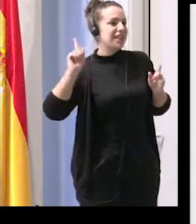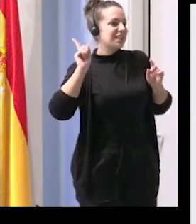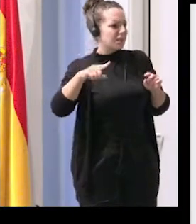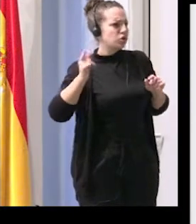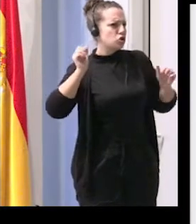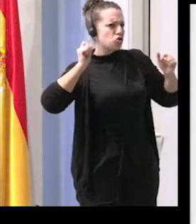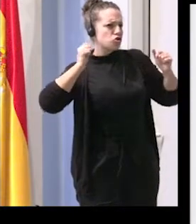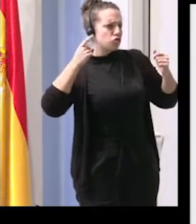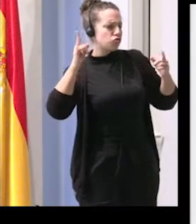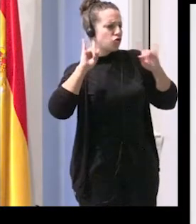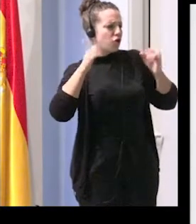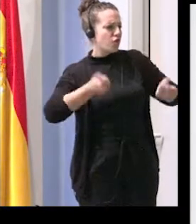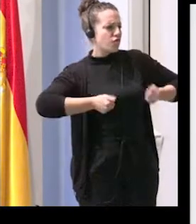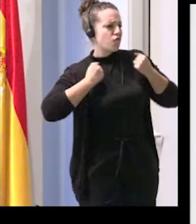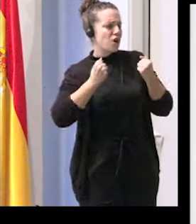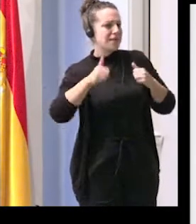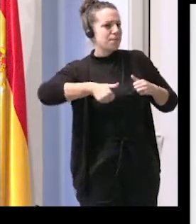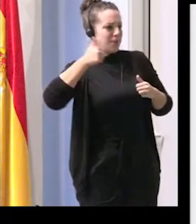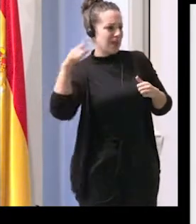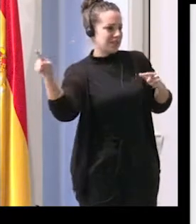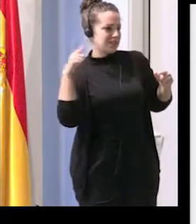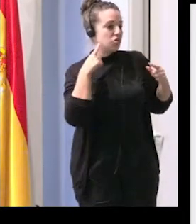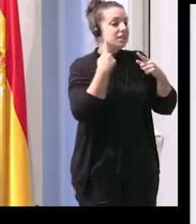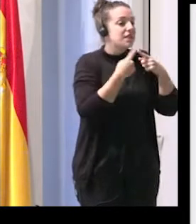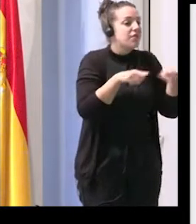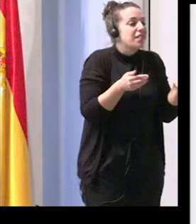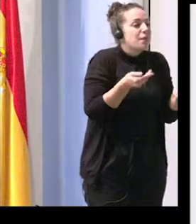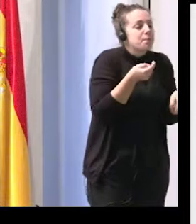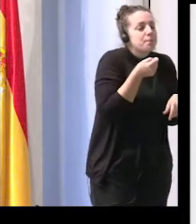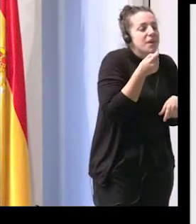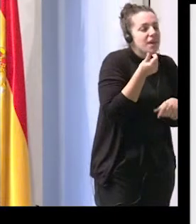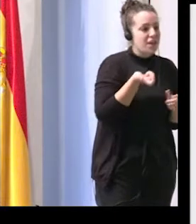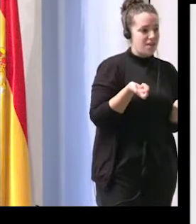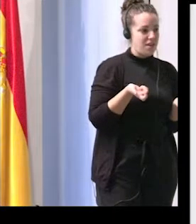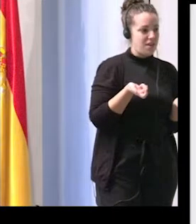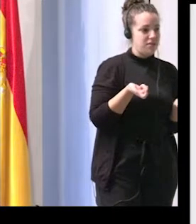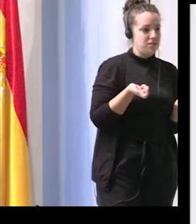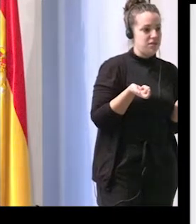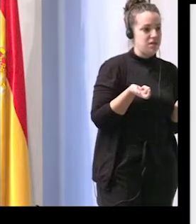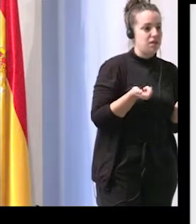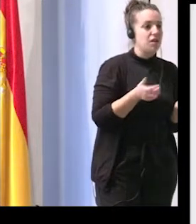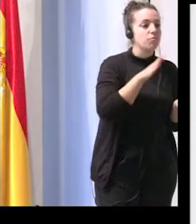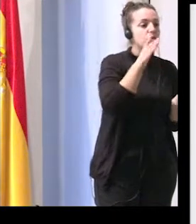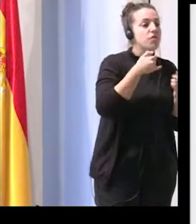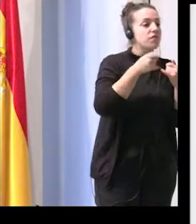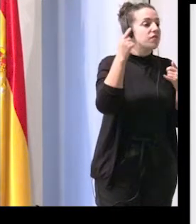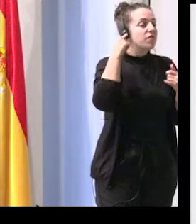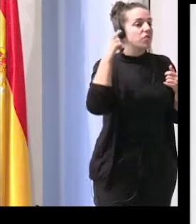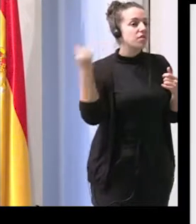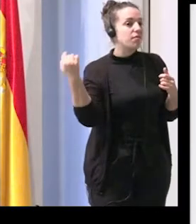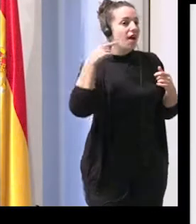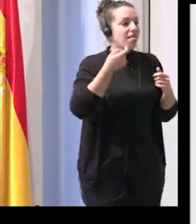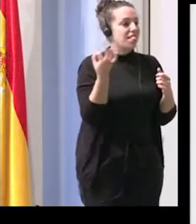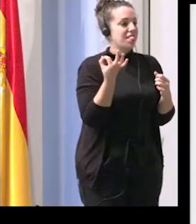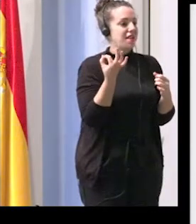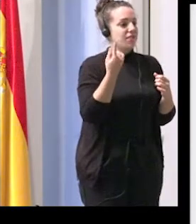really tiny differences that the auditory system, that where pathway, has to pick up. And if you have no input to the where